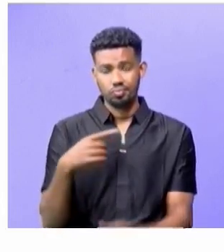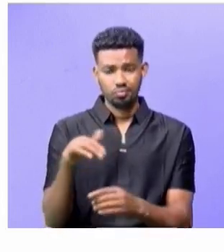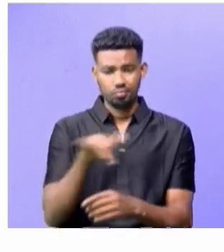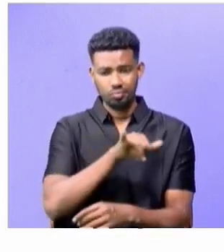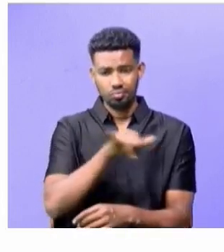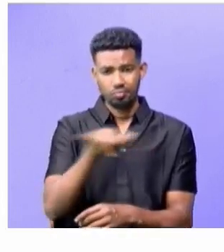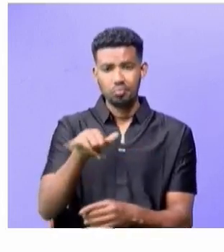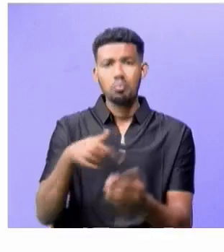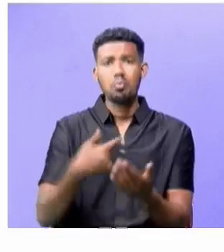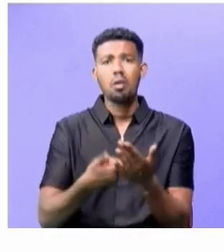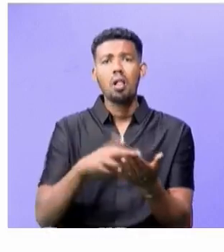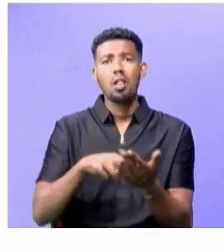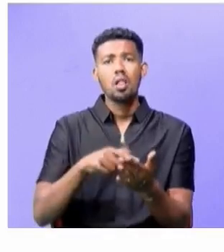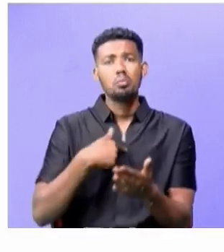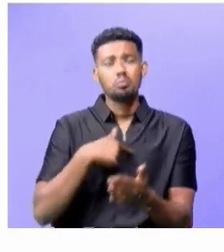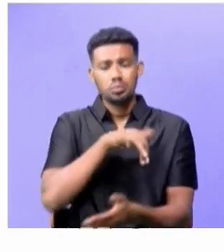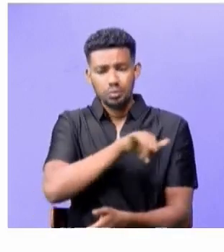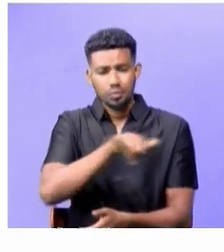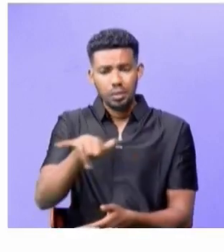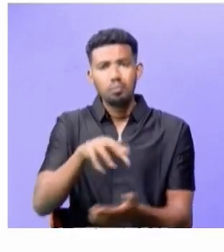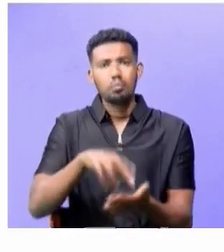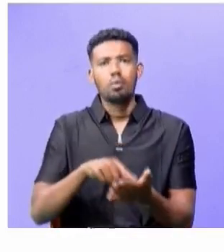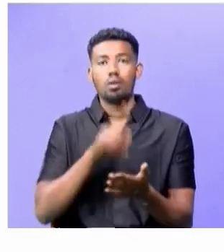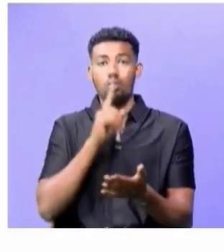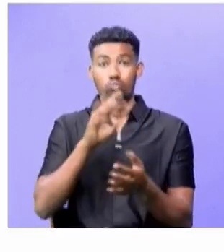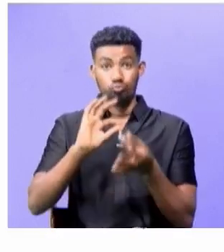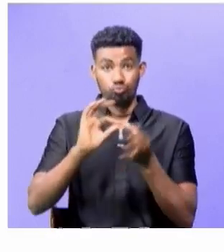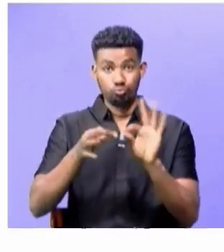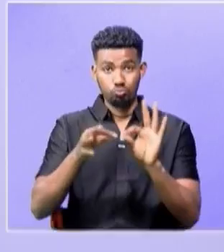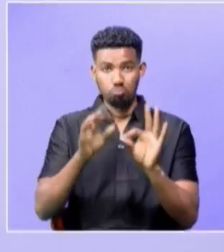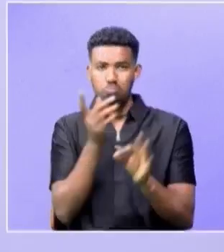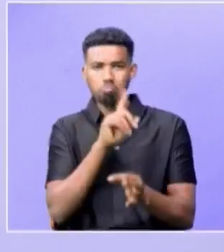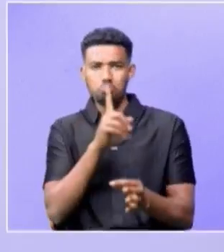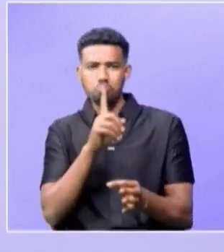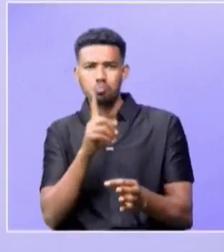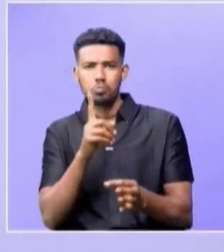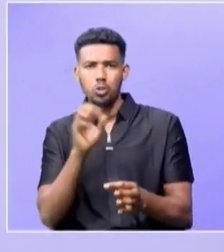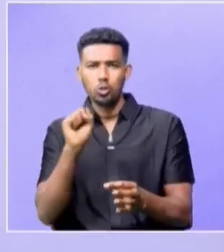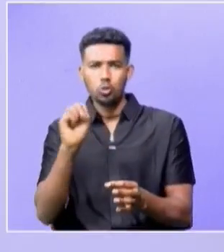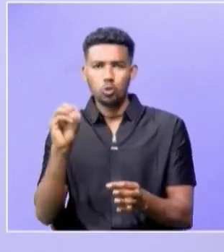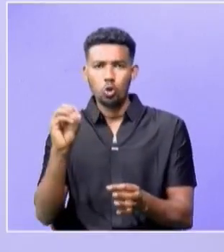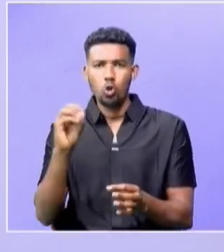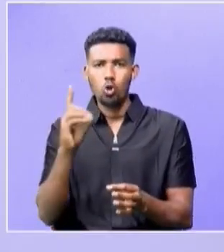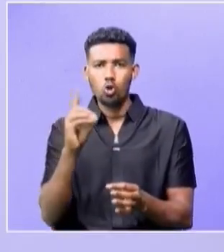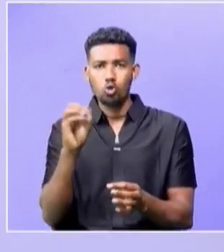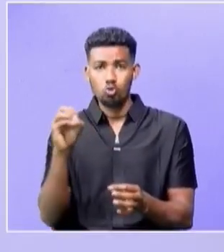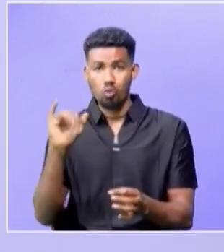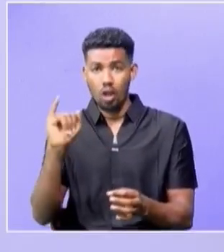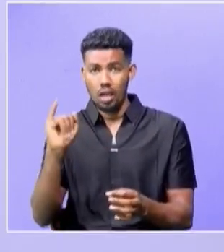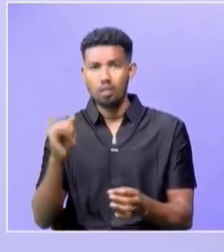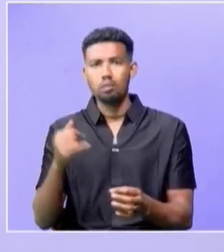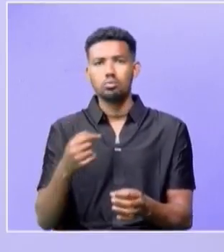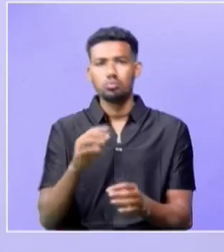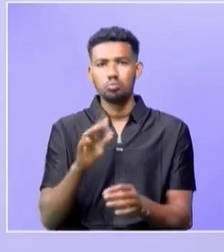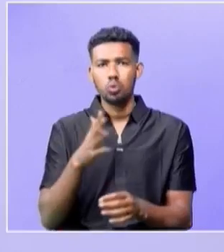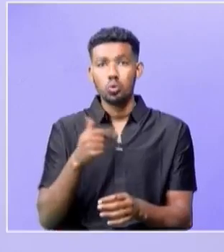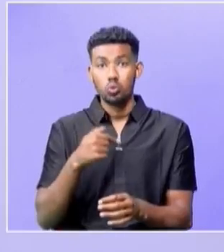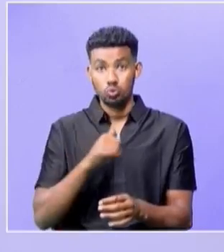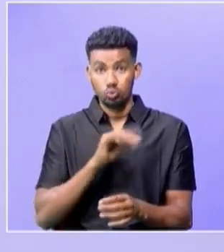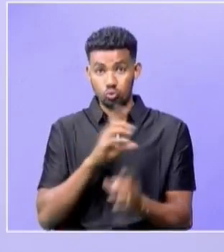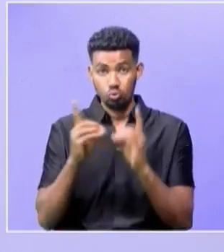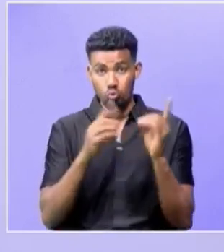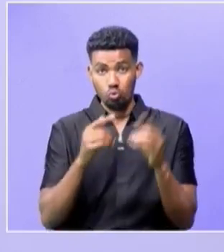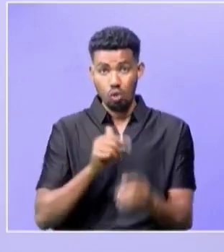It means me too. It means me too. I love apple too. Here is when we said so do